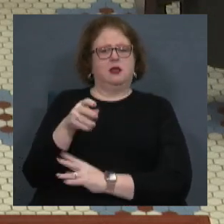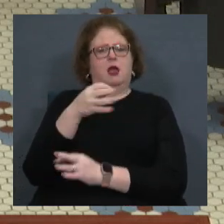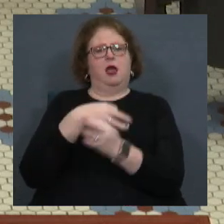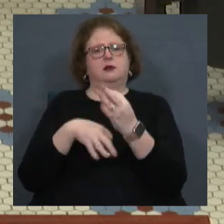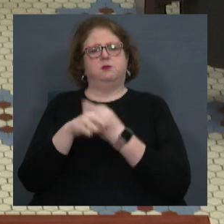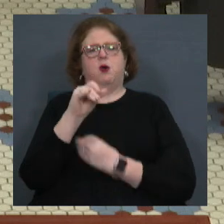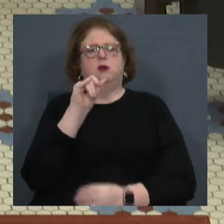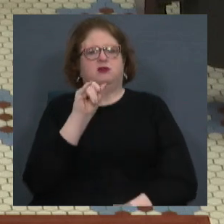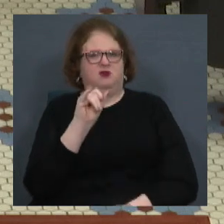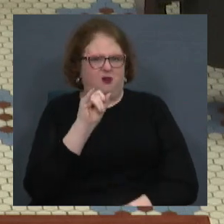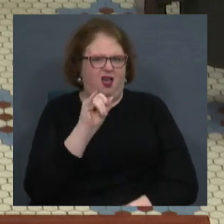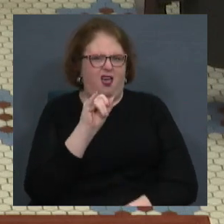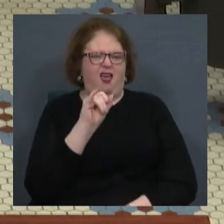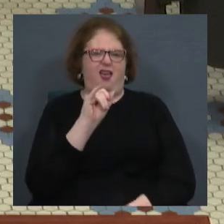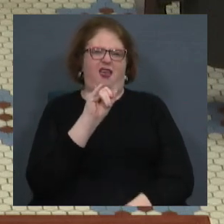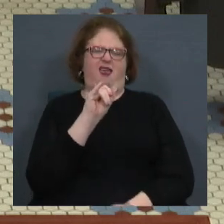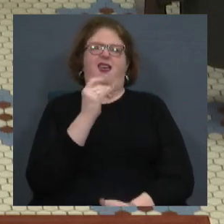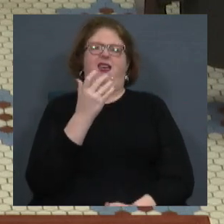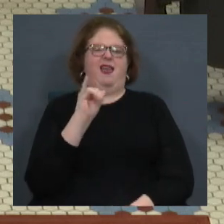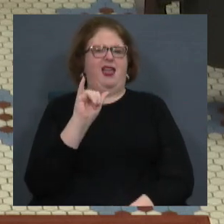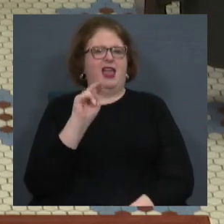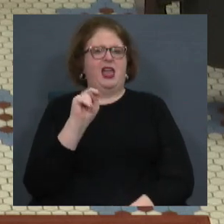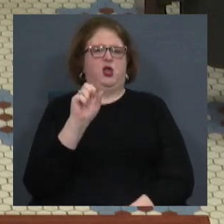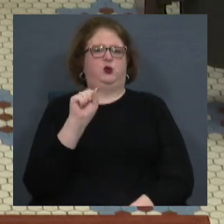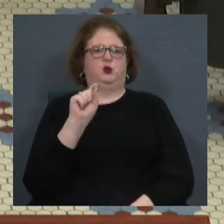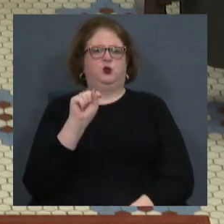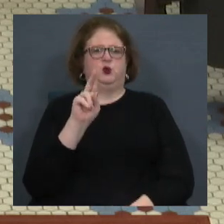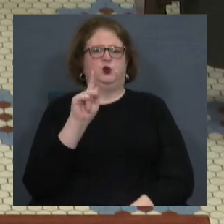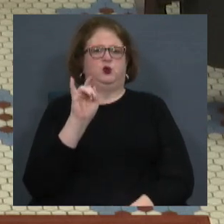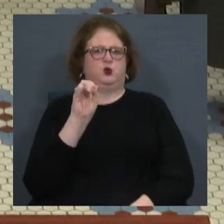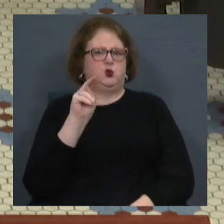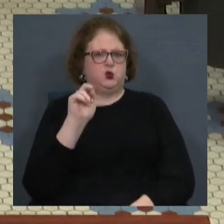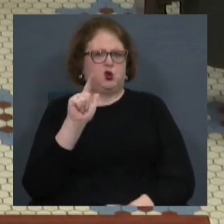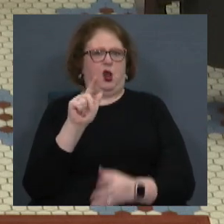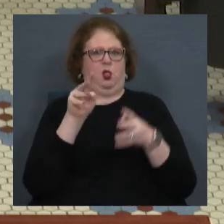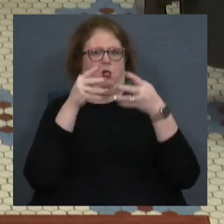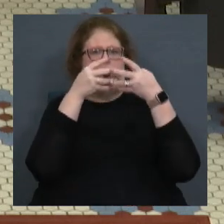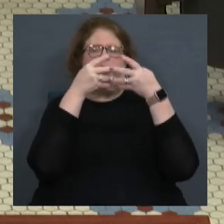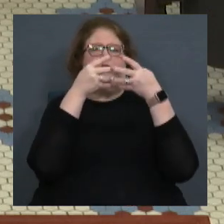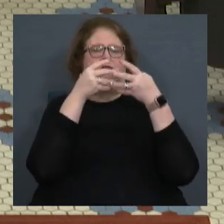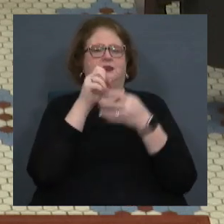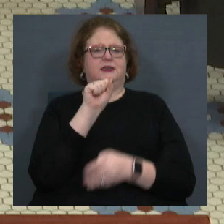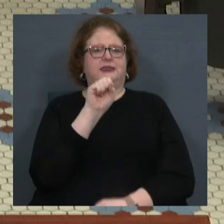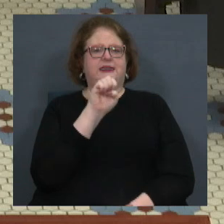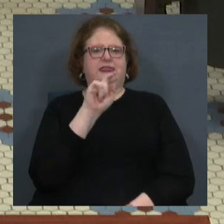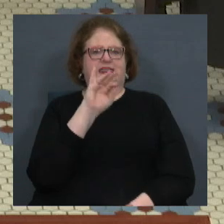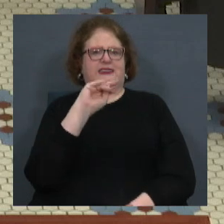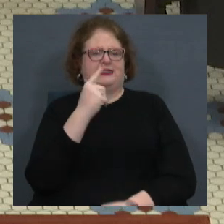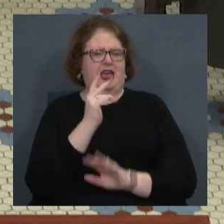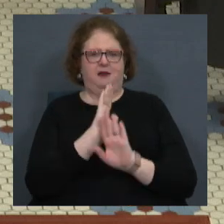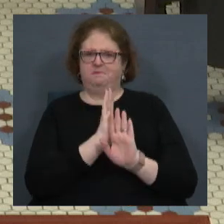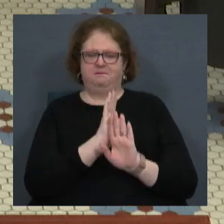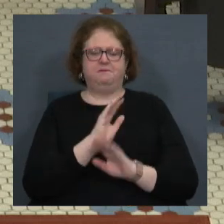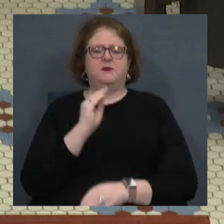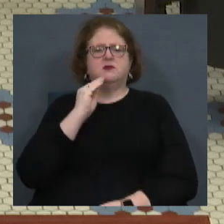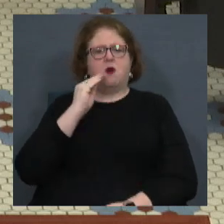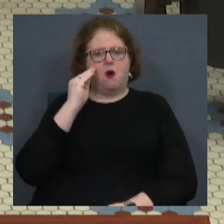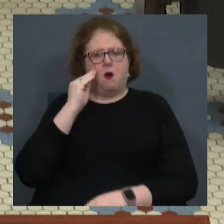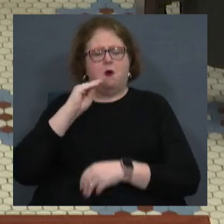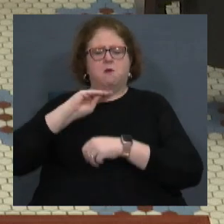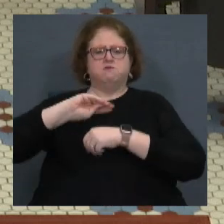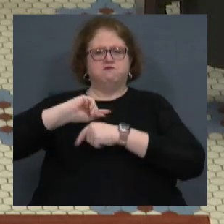setting and are supervised by trained on-site staff. This particular home was acquired